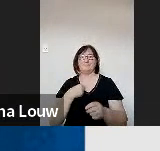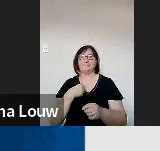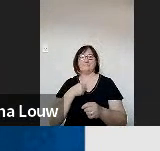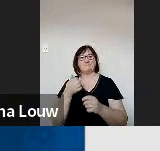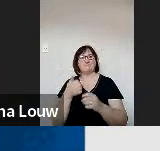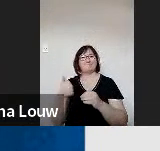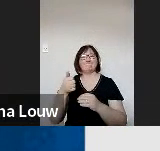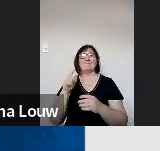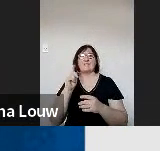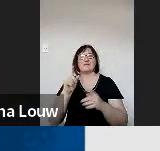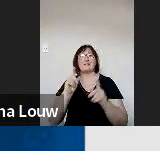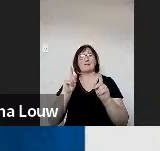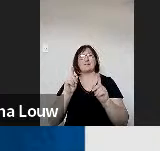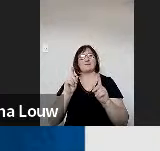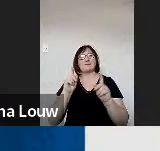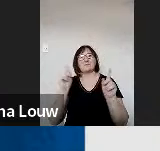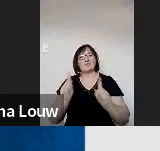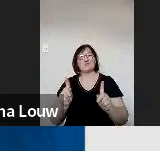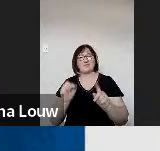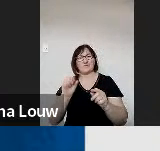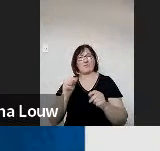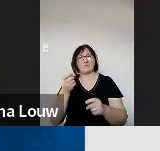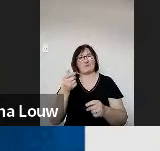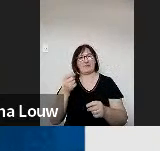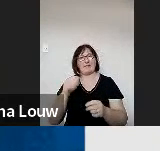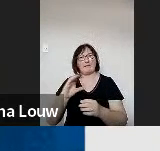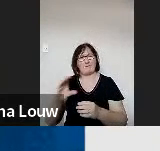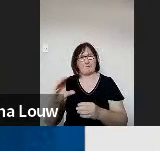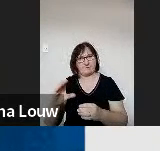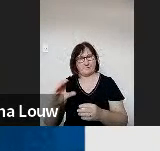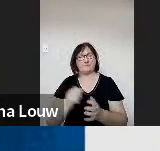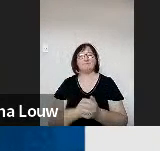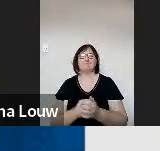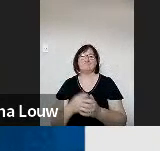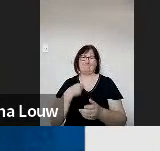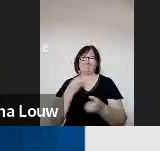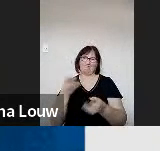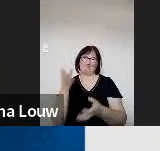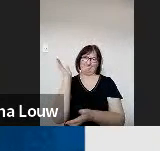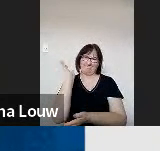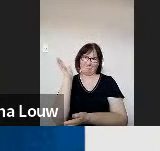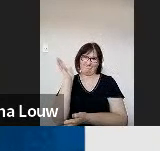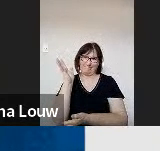Tariff. I'll be giving a presentation today on tariff